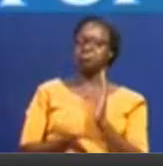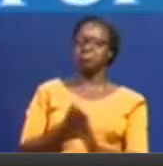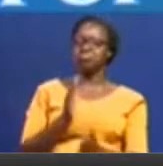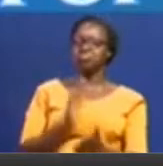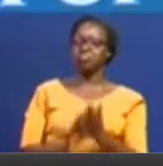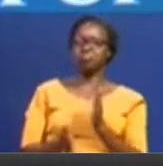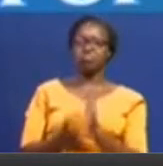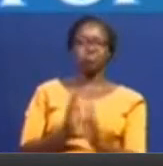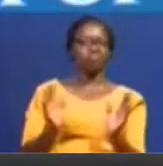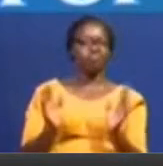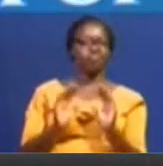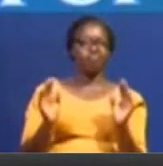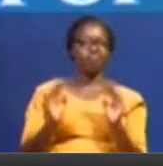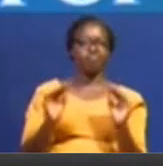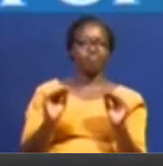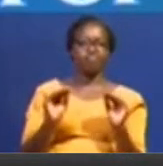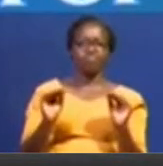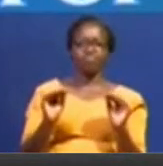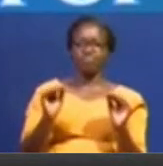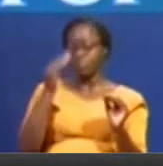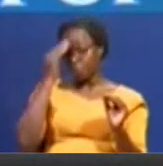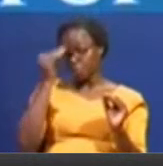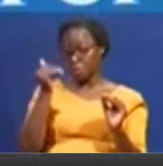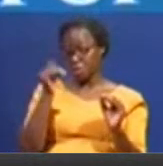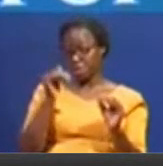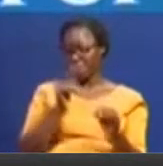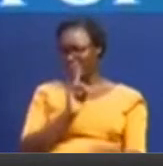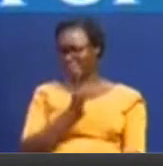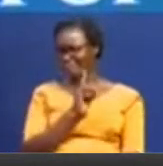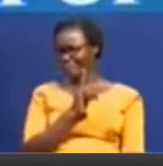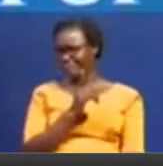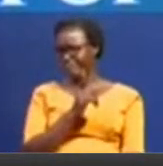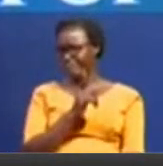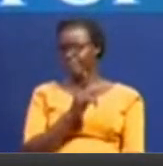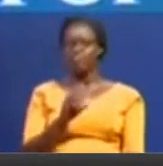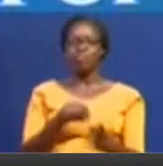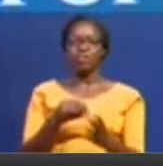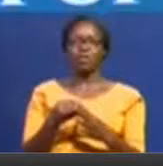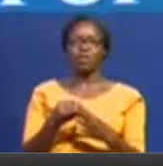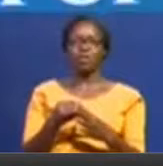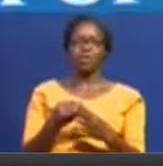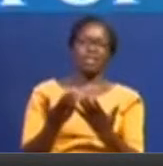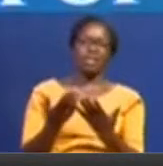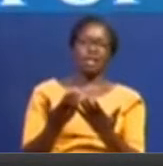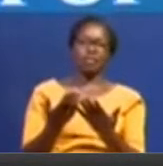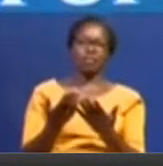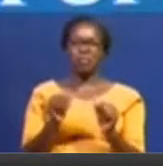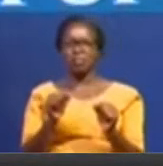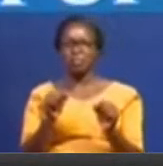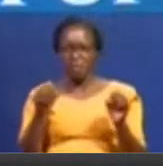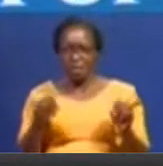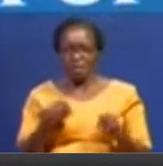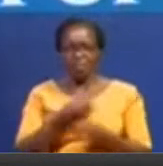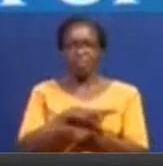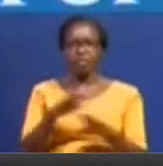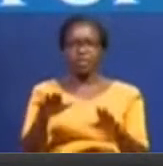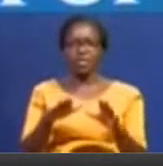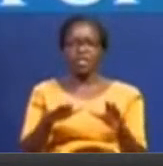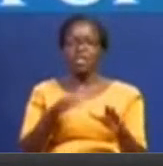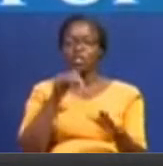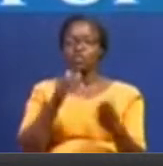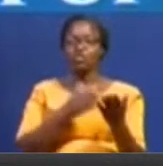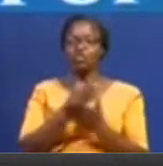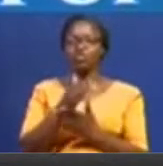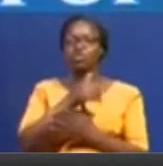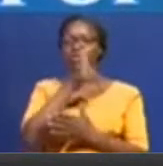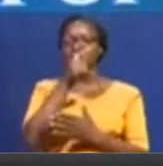if you have been maybe threatened or there's undue influence and it's not through secret ballot, then